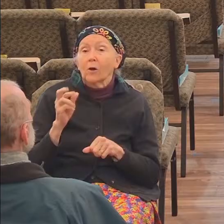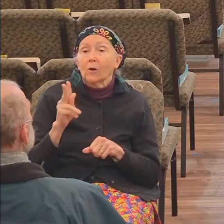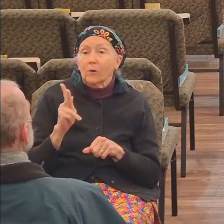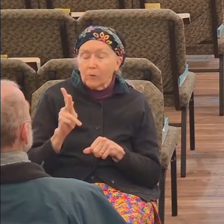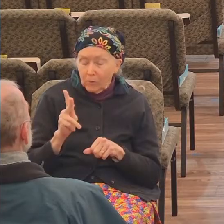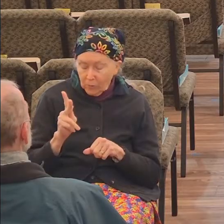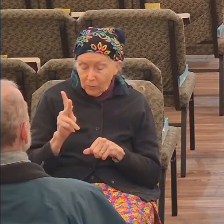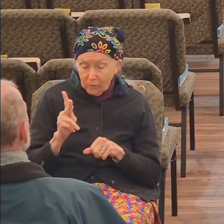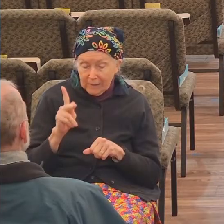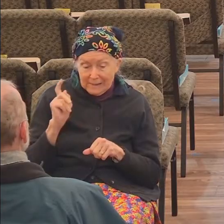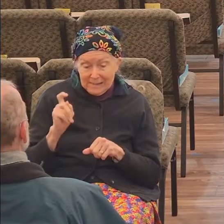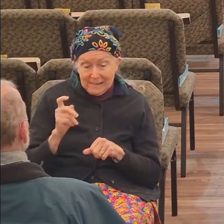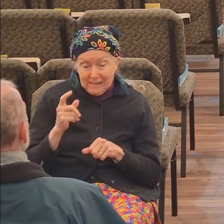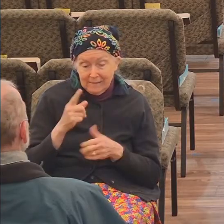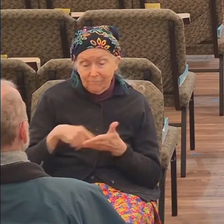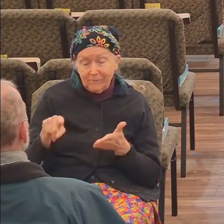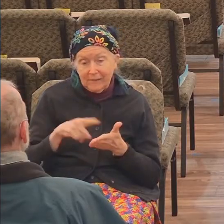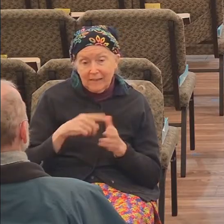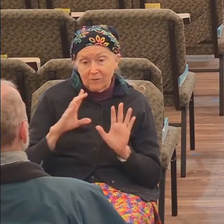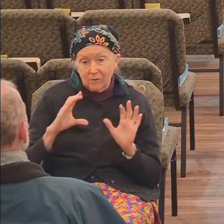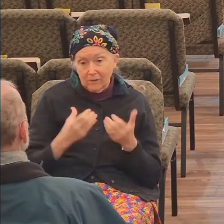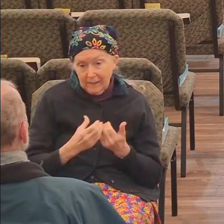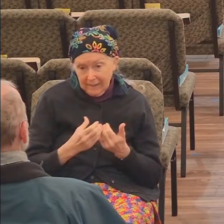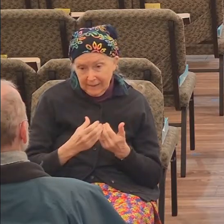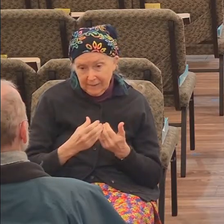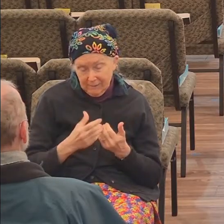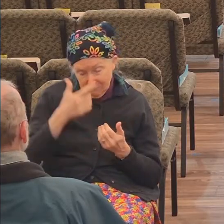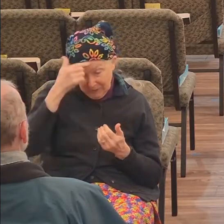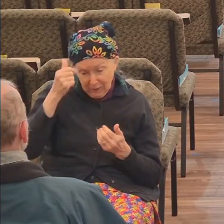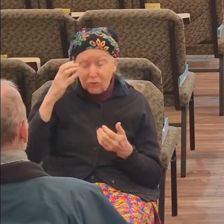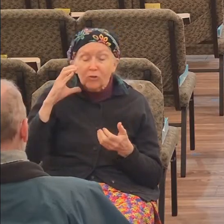fell and they went to help mom, and